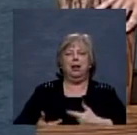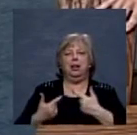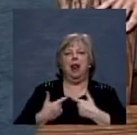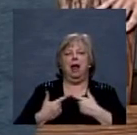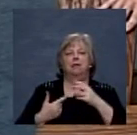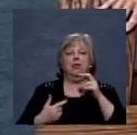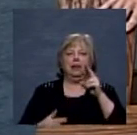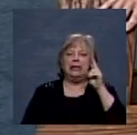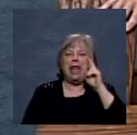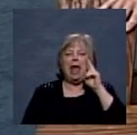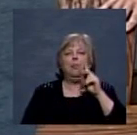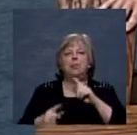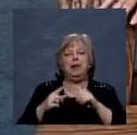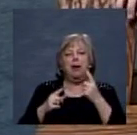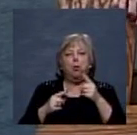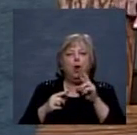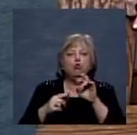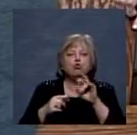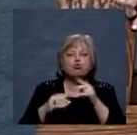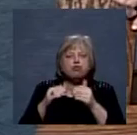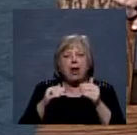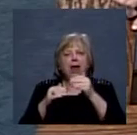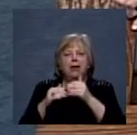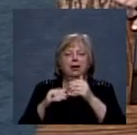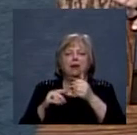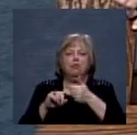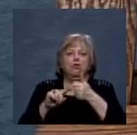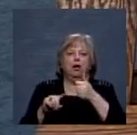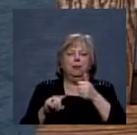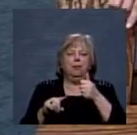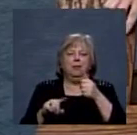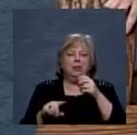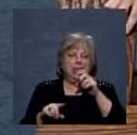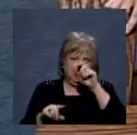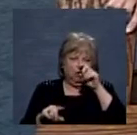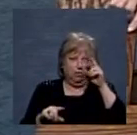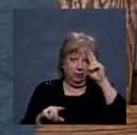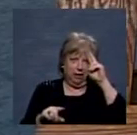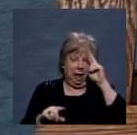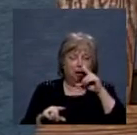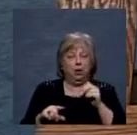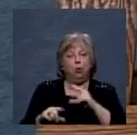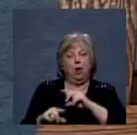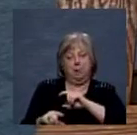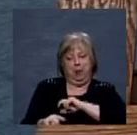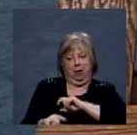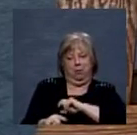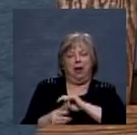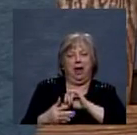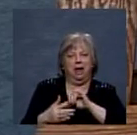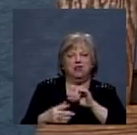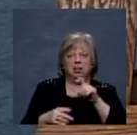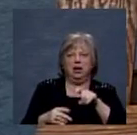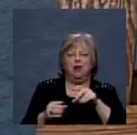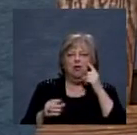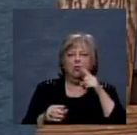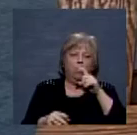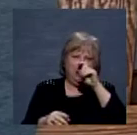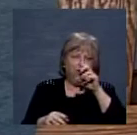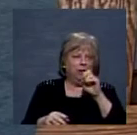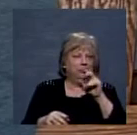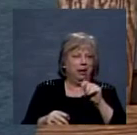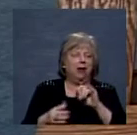from Eagle Scout. And I'm one merit badge away from Eagle Scout, which is the one I'm working on right now. It's citizenship in the